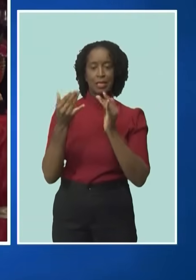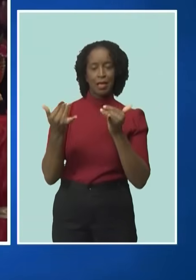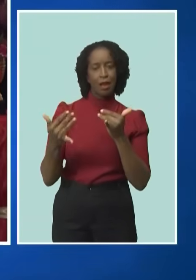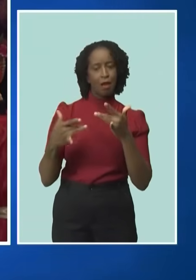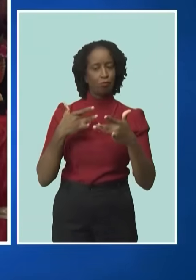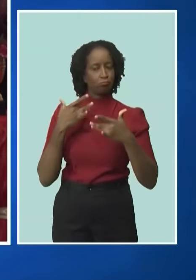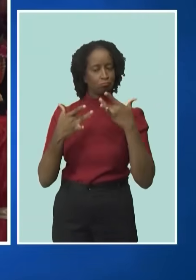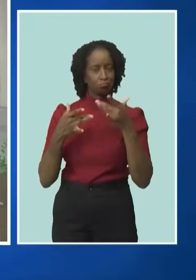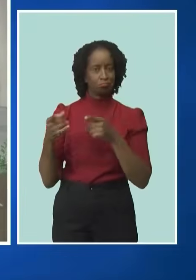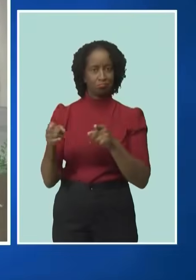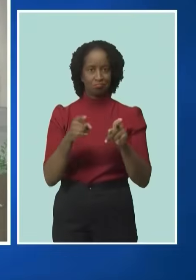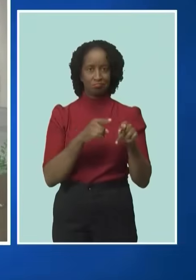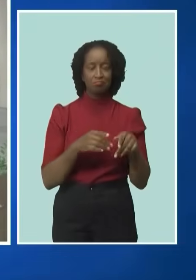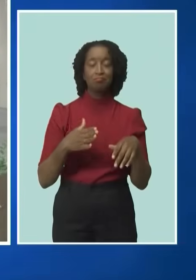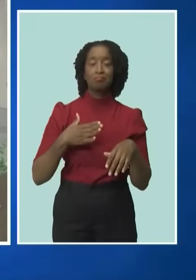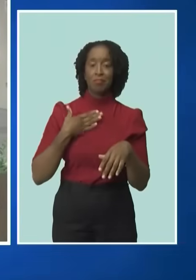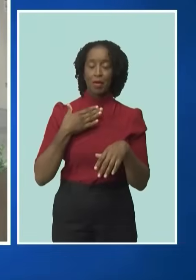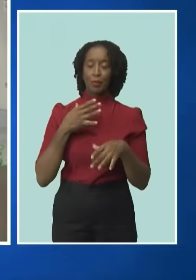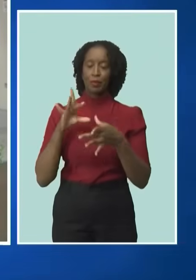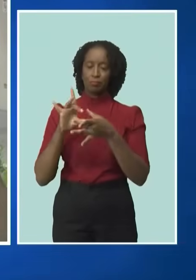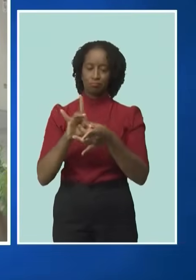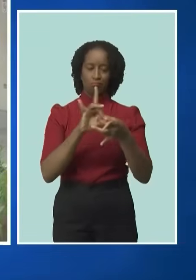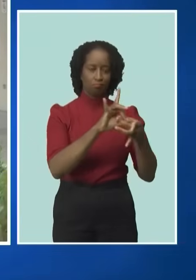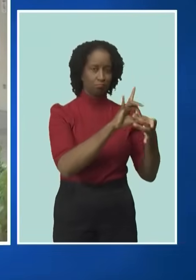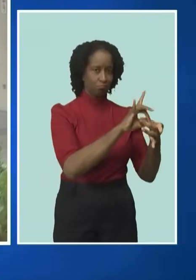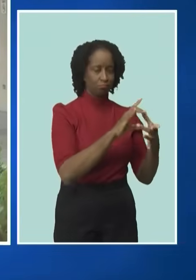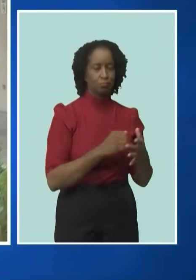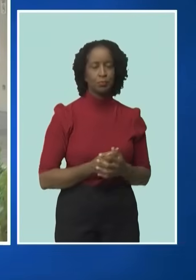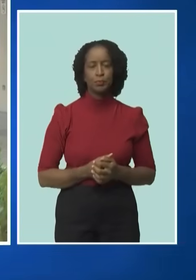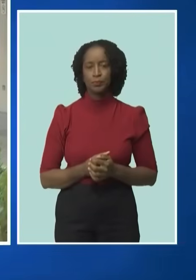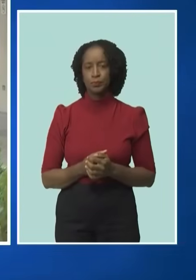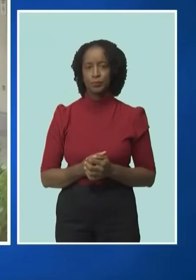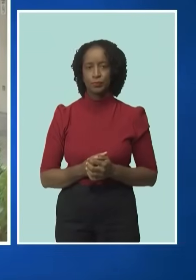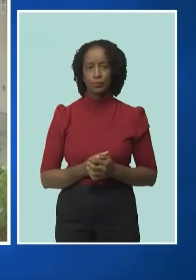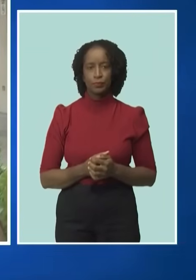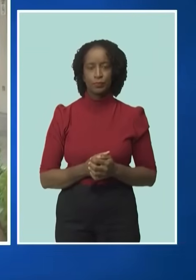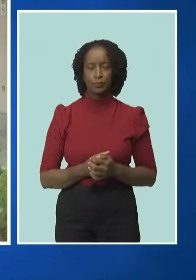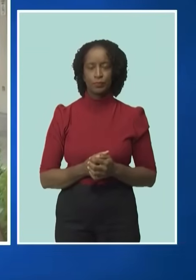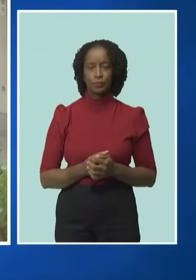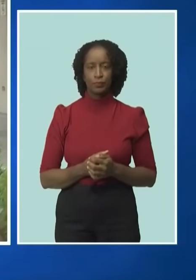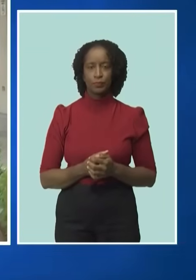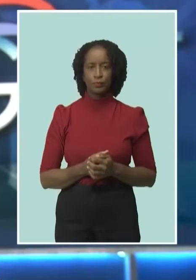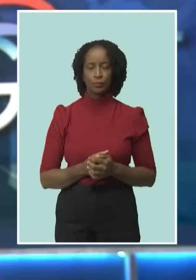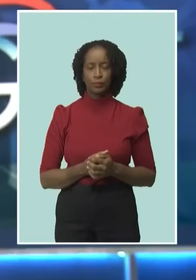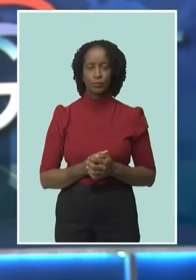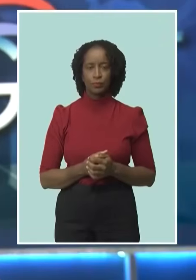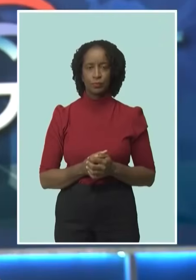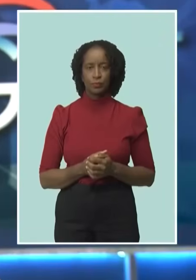and they are grateful for the relationships. Trevor Thorpe for the Business Report.